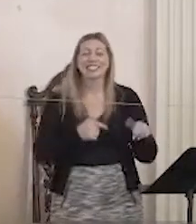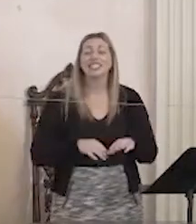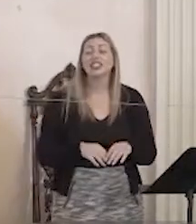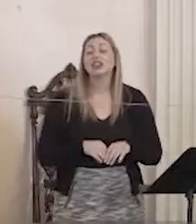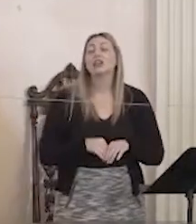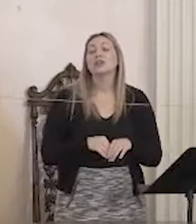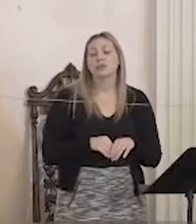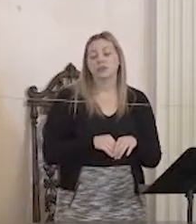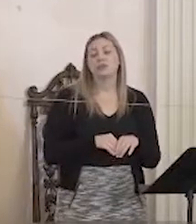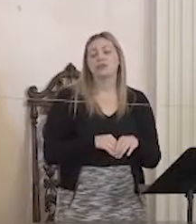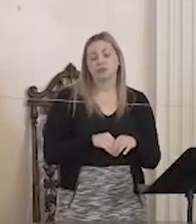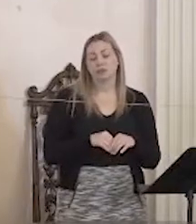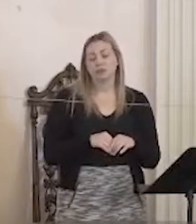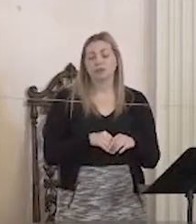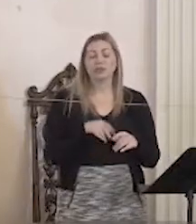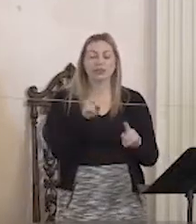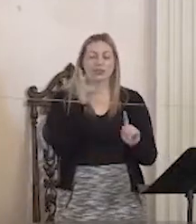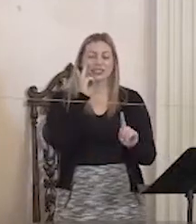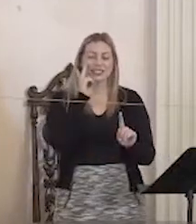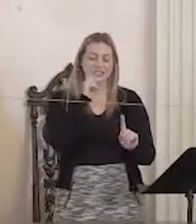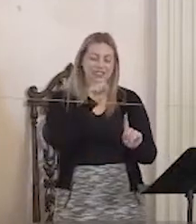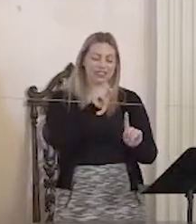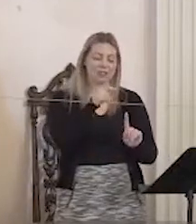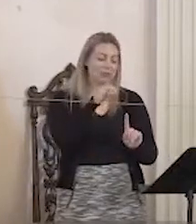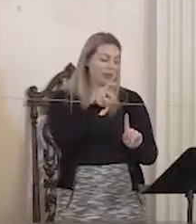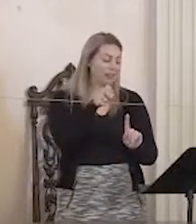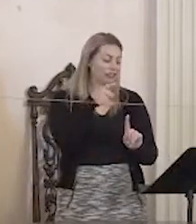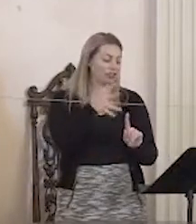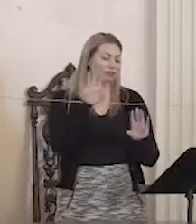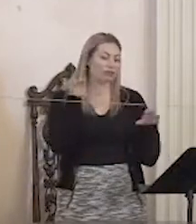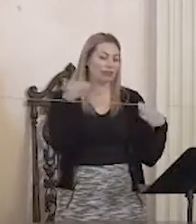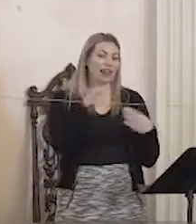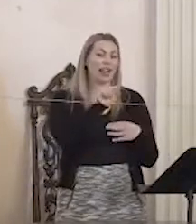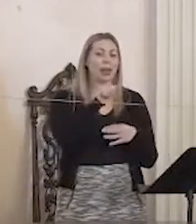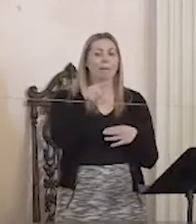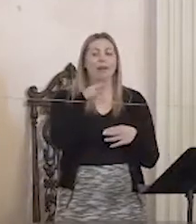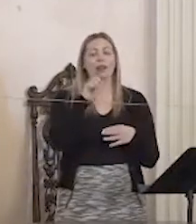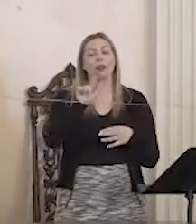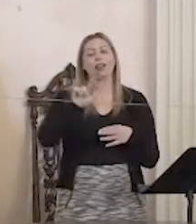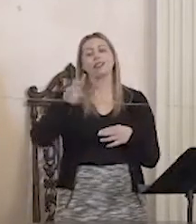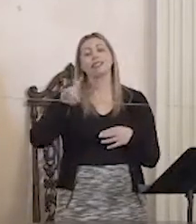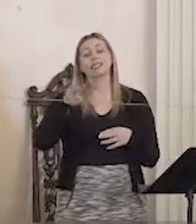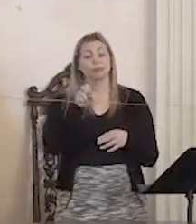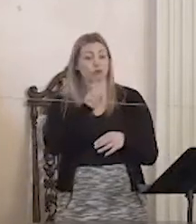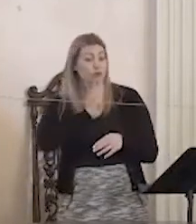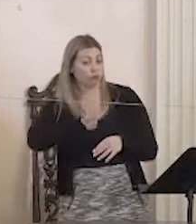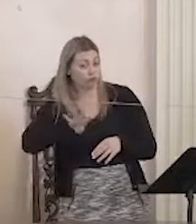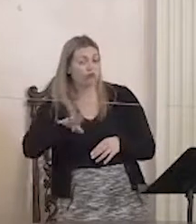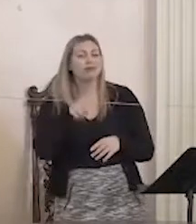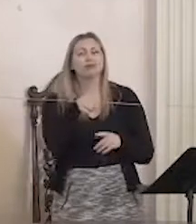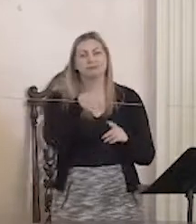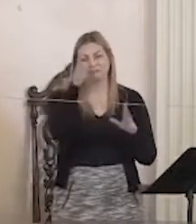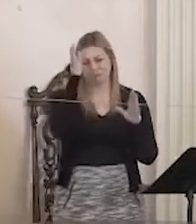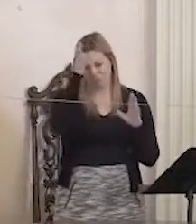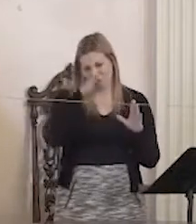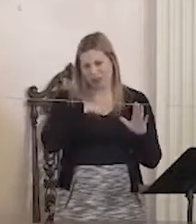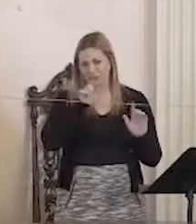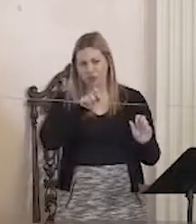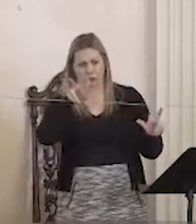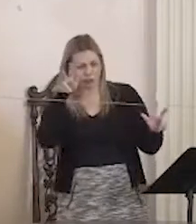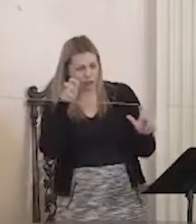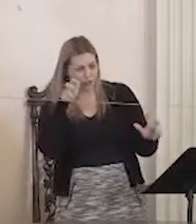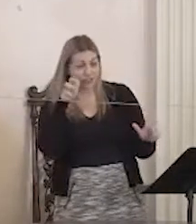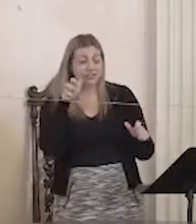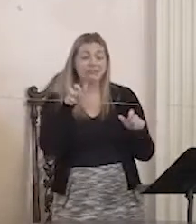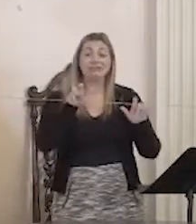spare, sharp-profiled Reverend Apal Davies, 44, is a man to be heard.